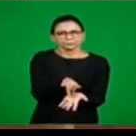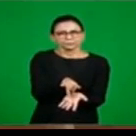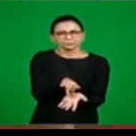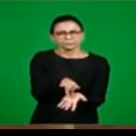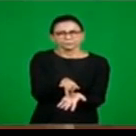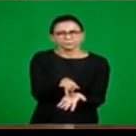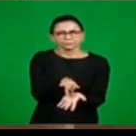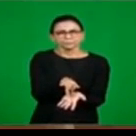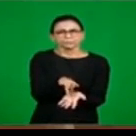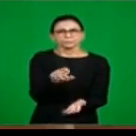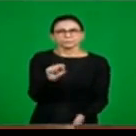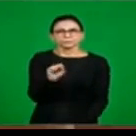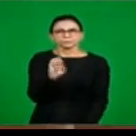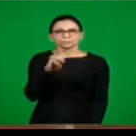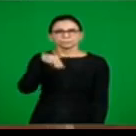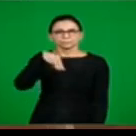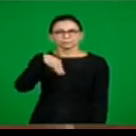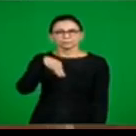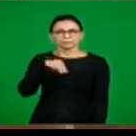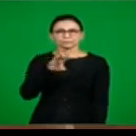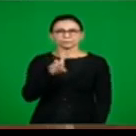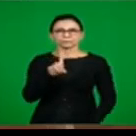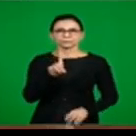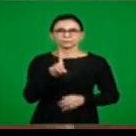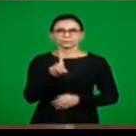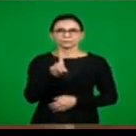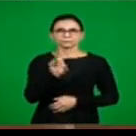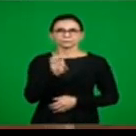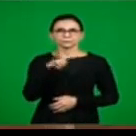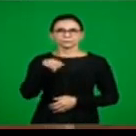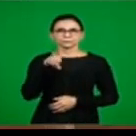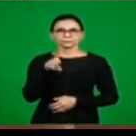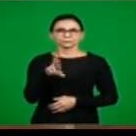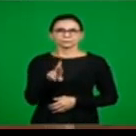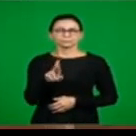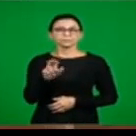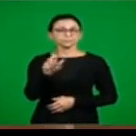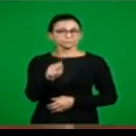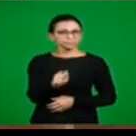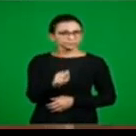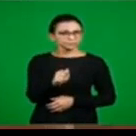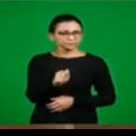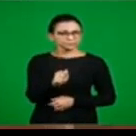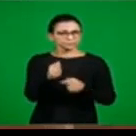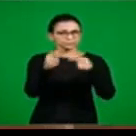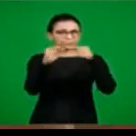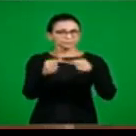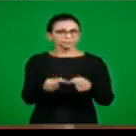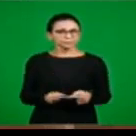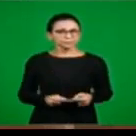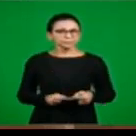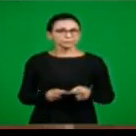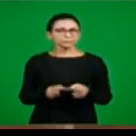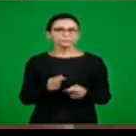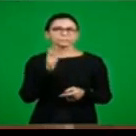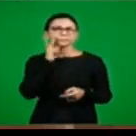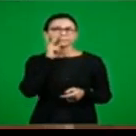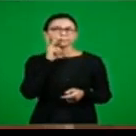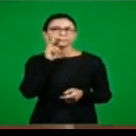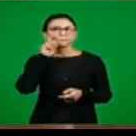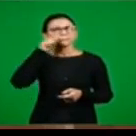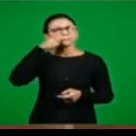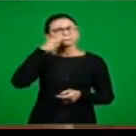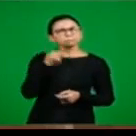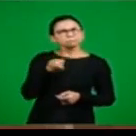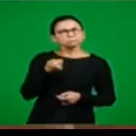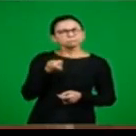delay, it is related to a banquet with the supper of the Lord. And what kind of supper of the Lord is